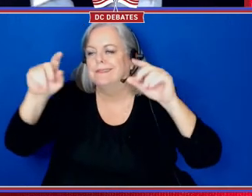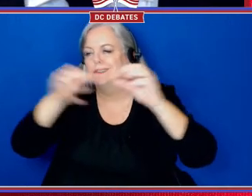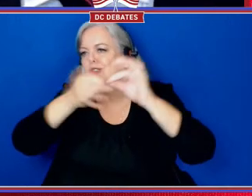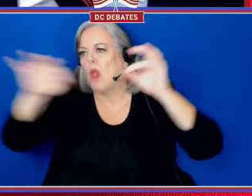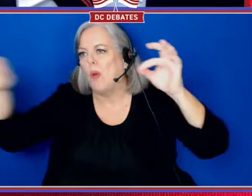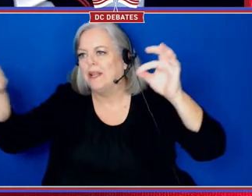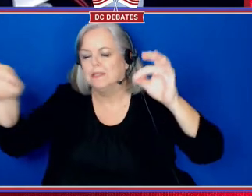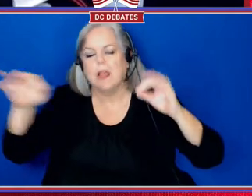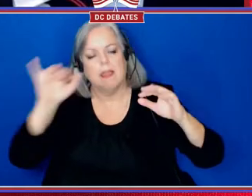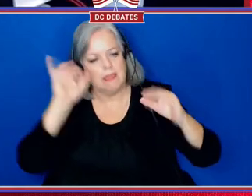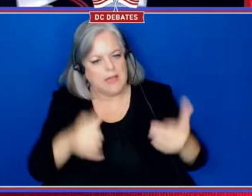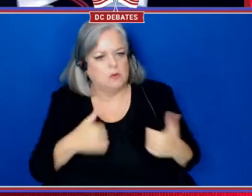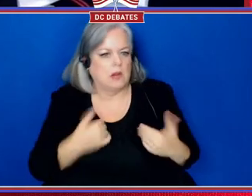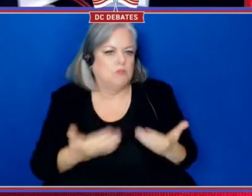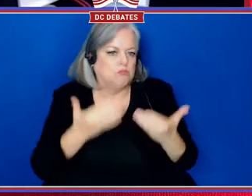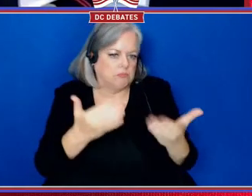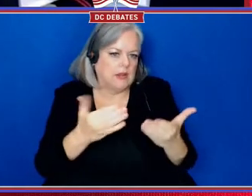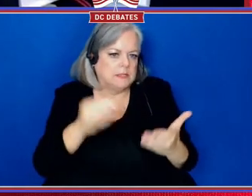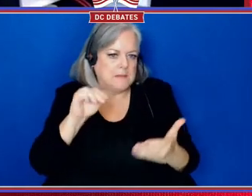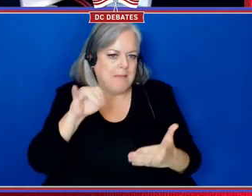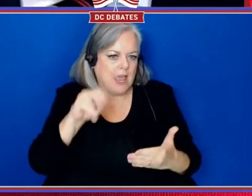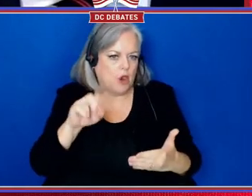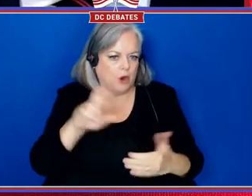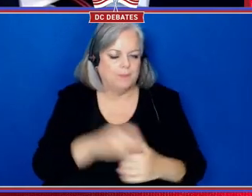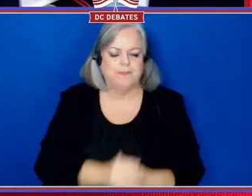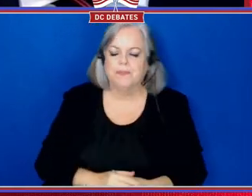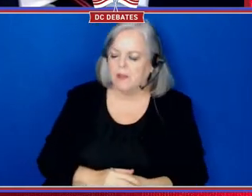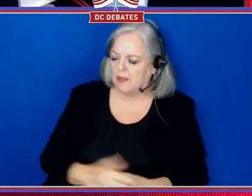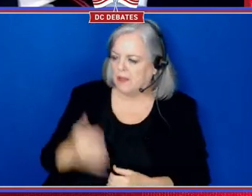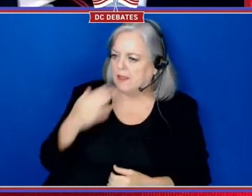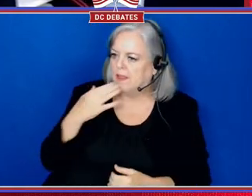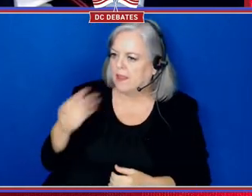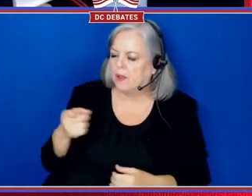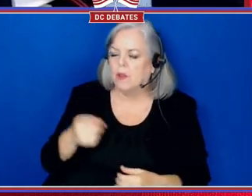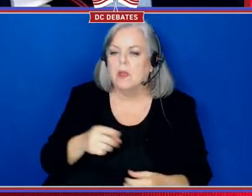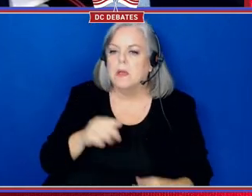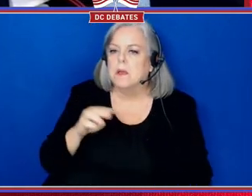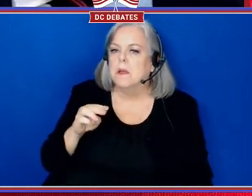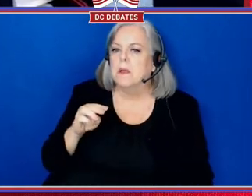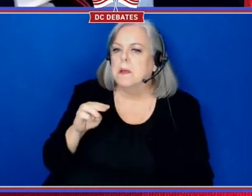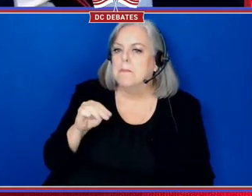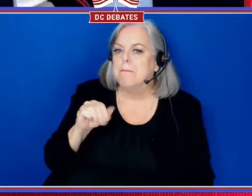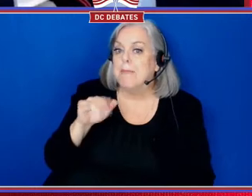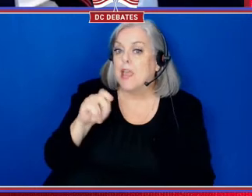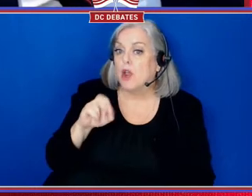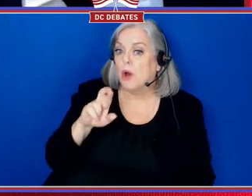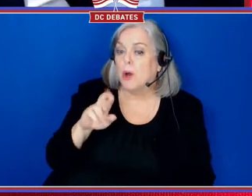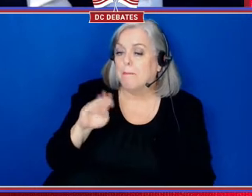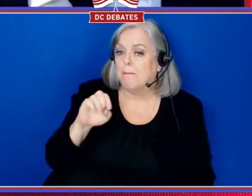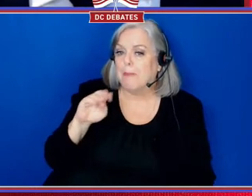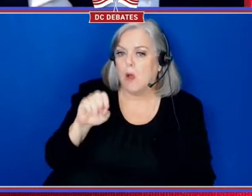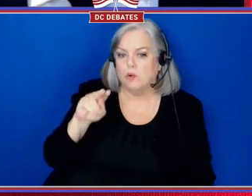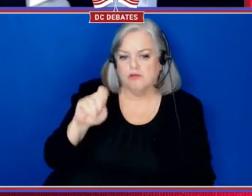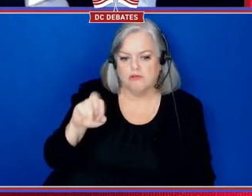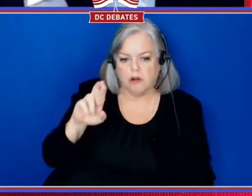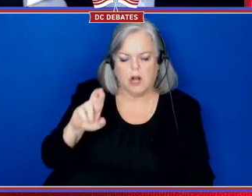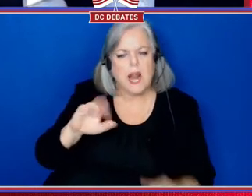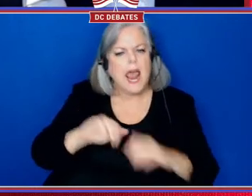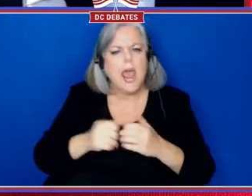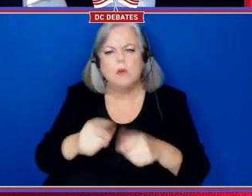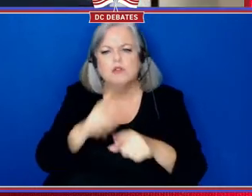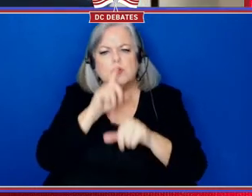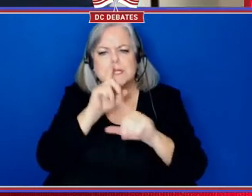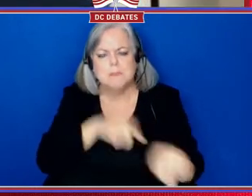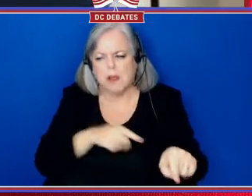Thank you. And Mayor Bowser, how would you respond? How would you help students that have fallen behind developmentally because of school